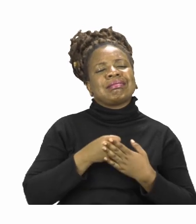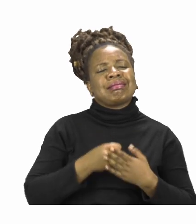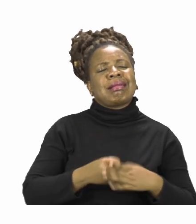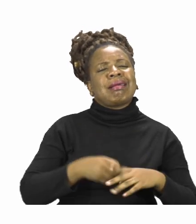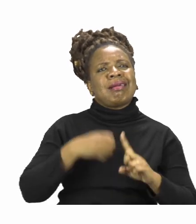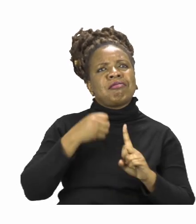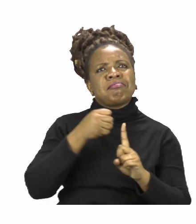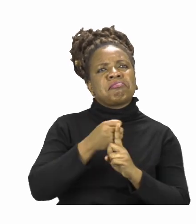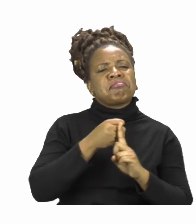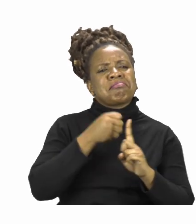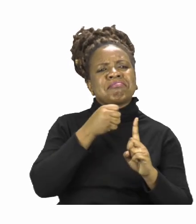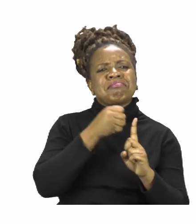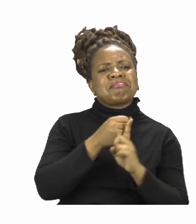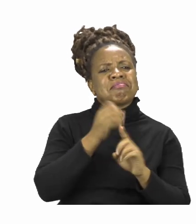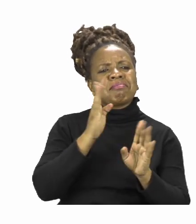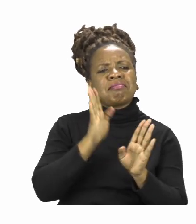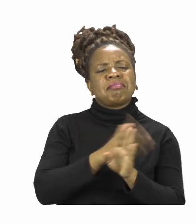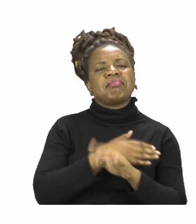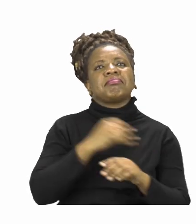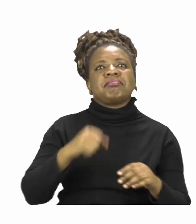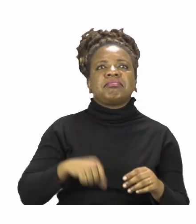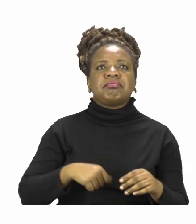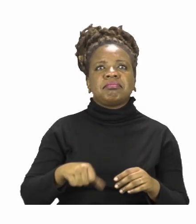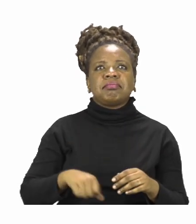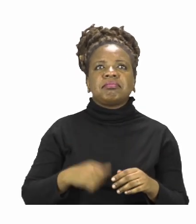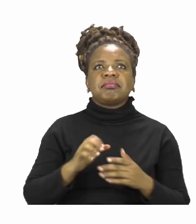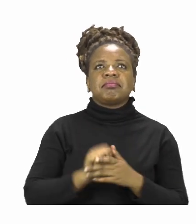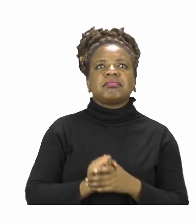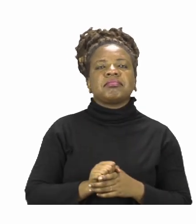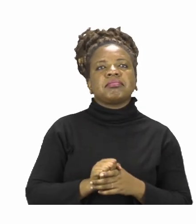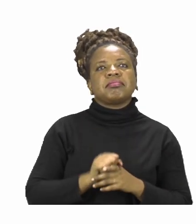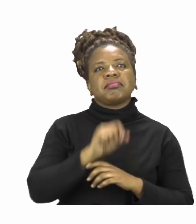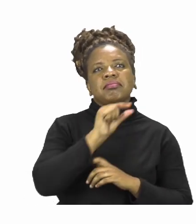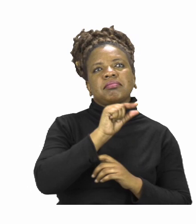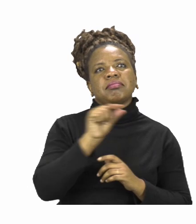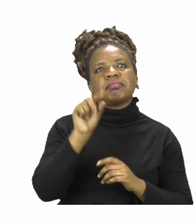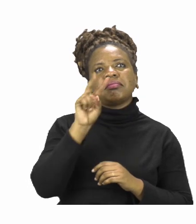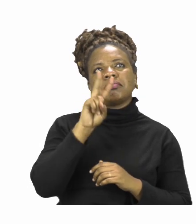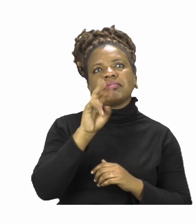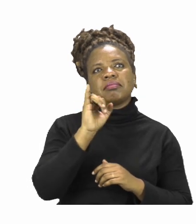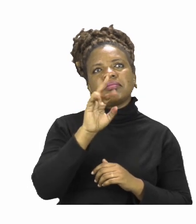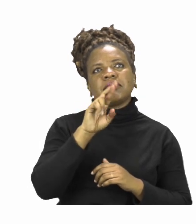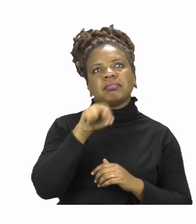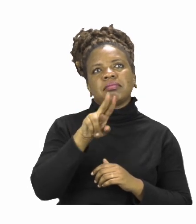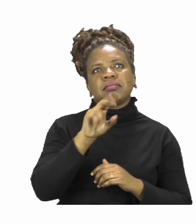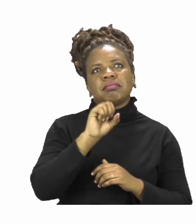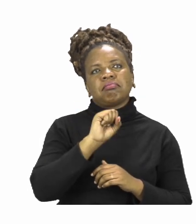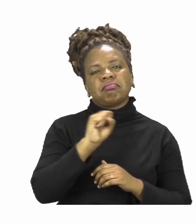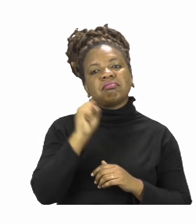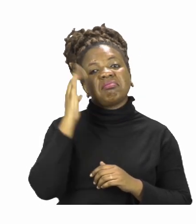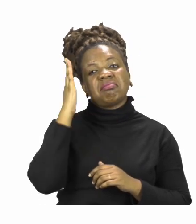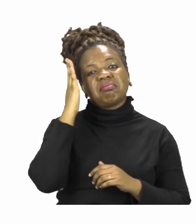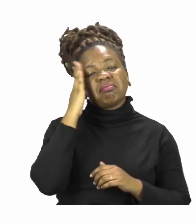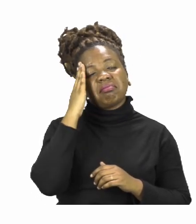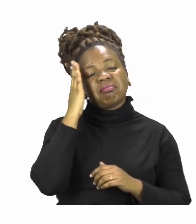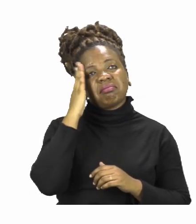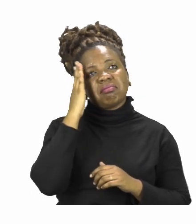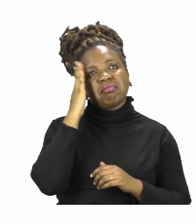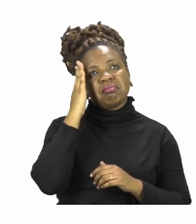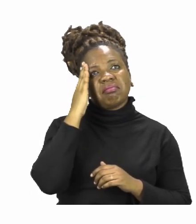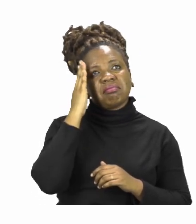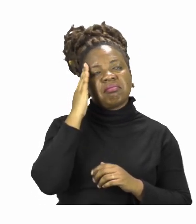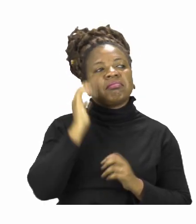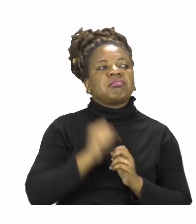substances. The word virus is one that we now know very well. It is something that attacks